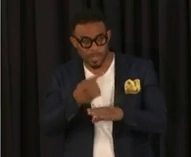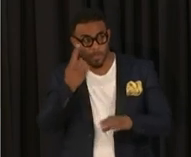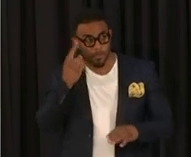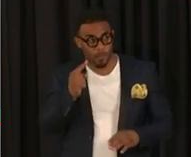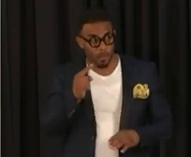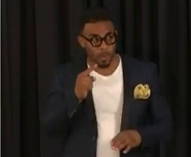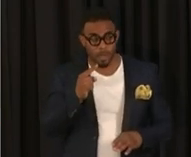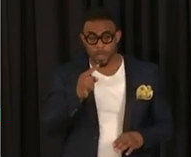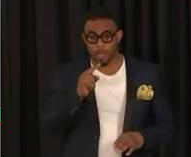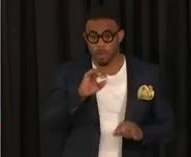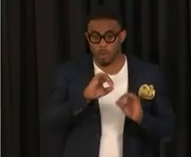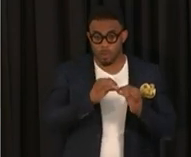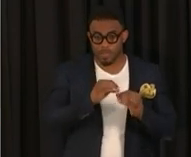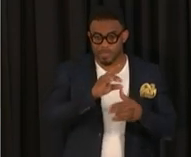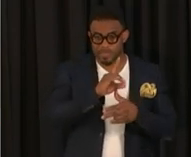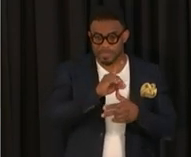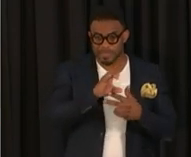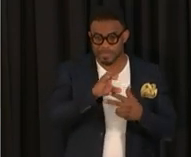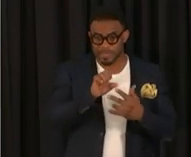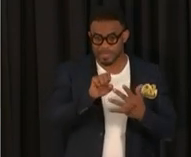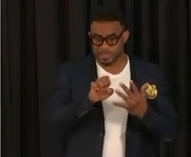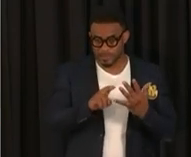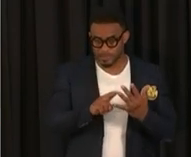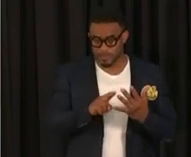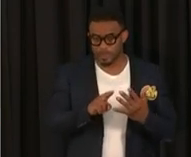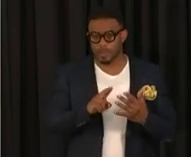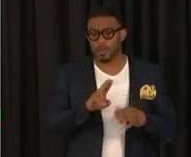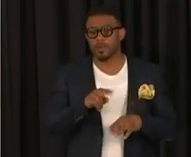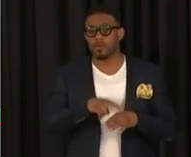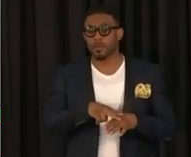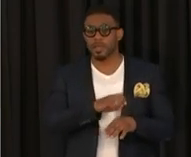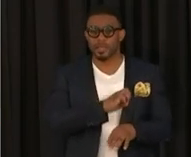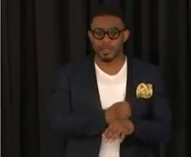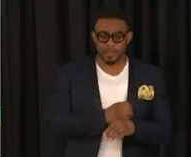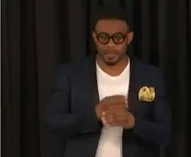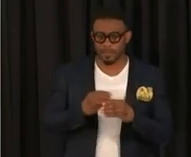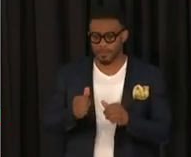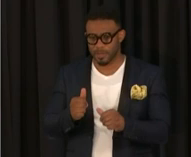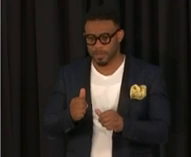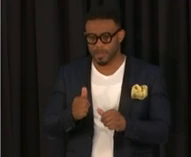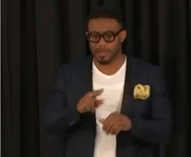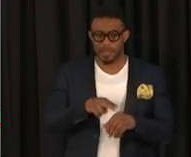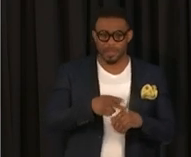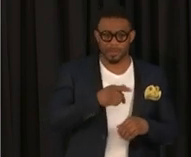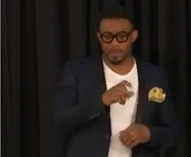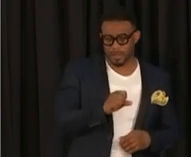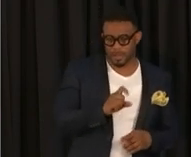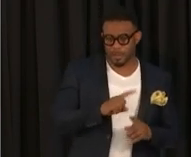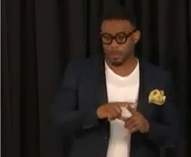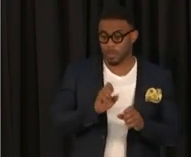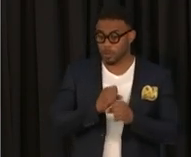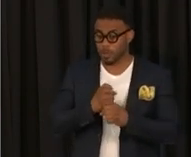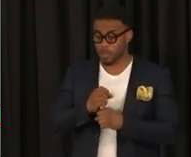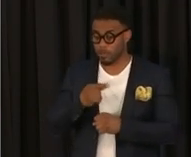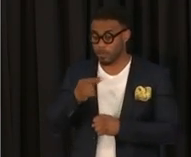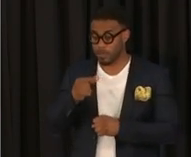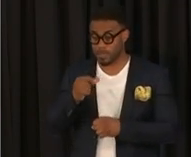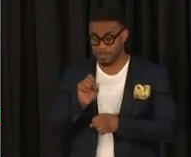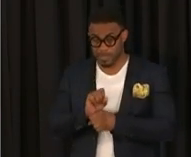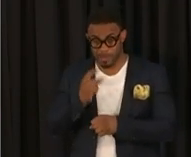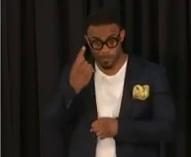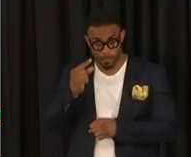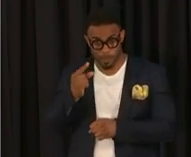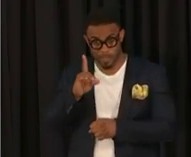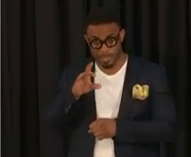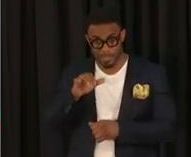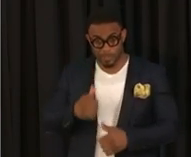set forth for the organization. Of course, energy efficiency on the electricity side and natural gas side, but the creation of green